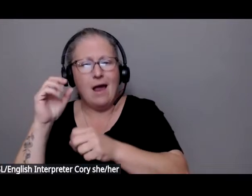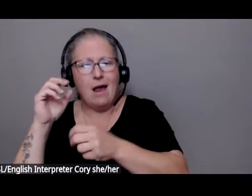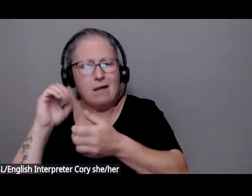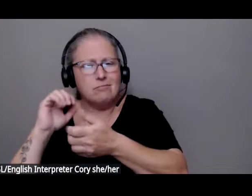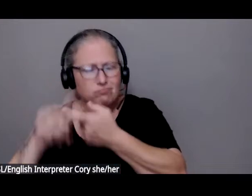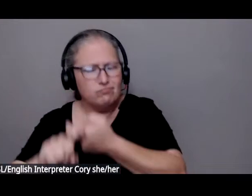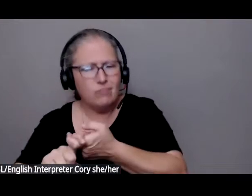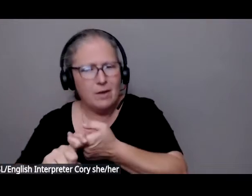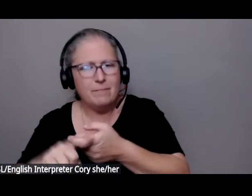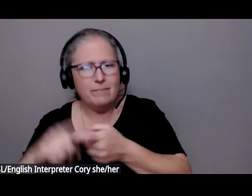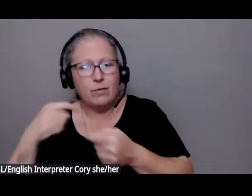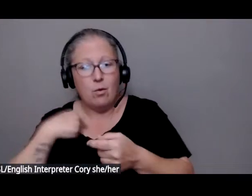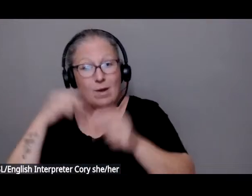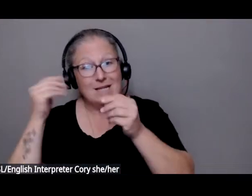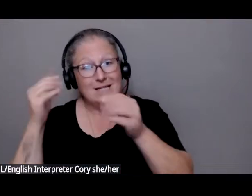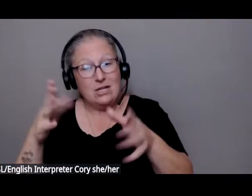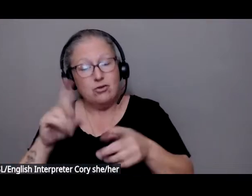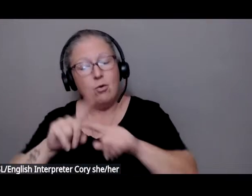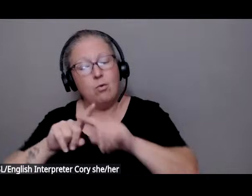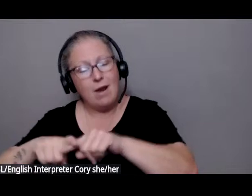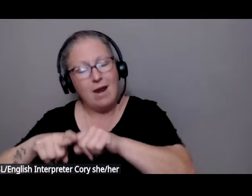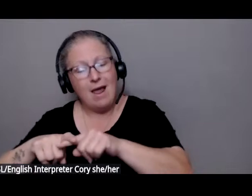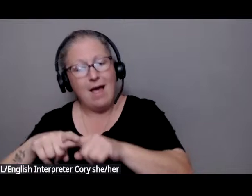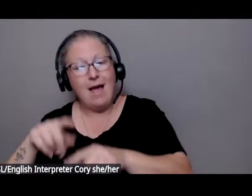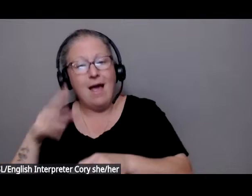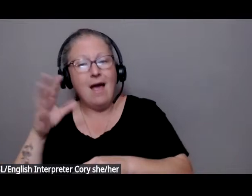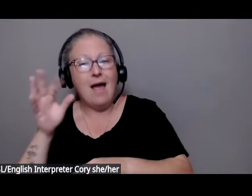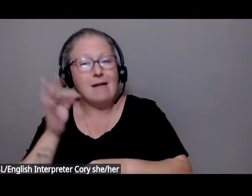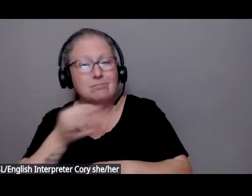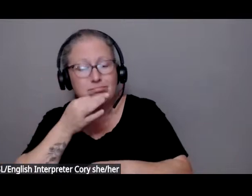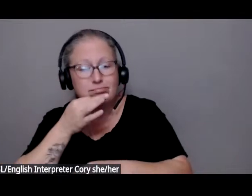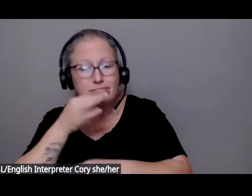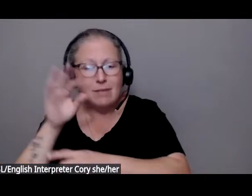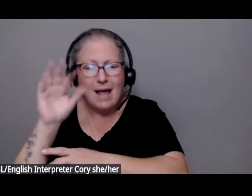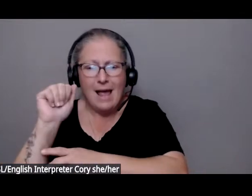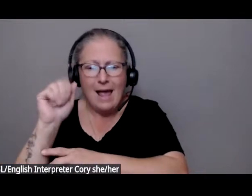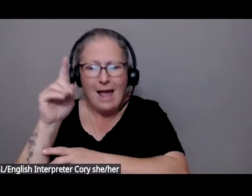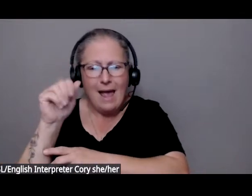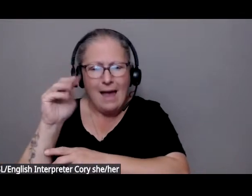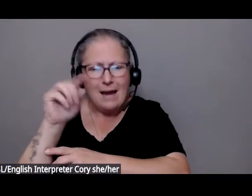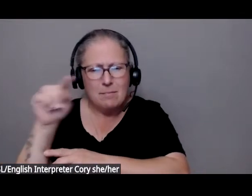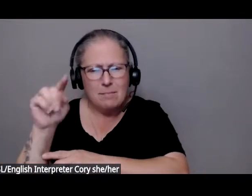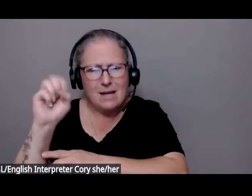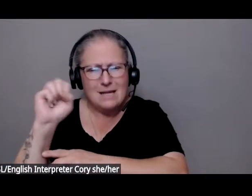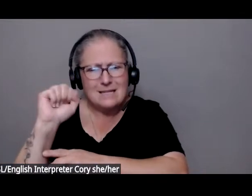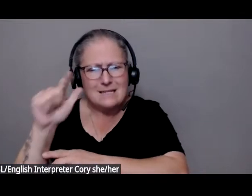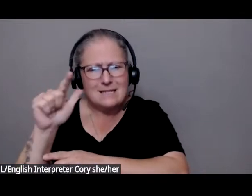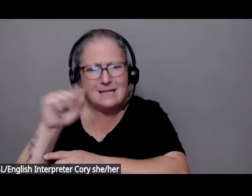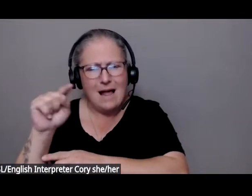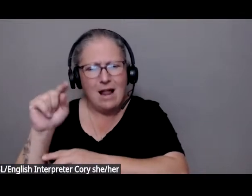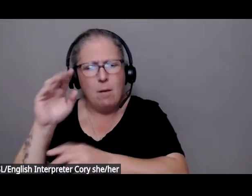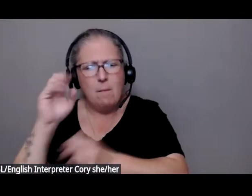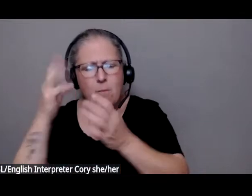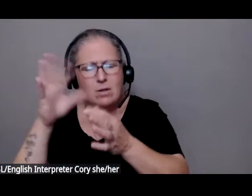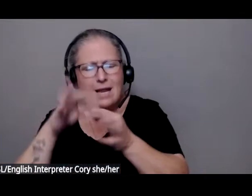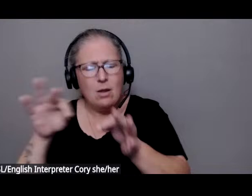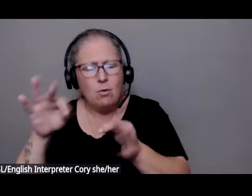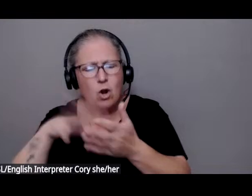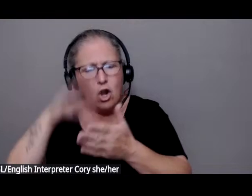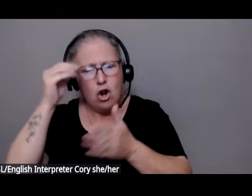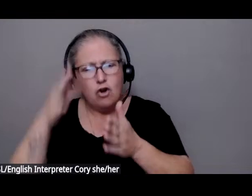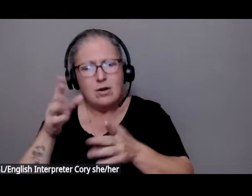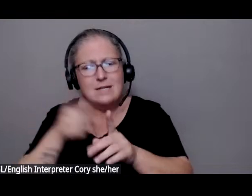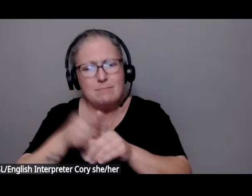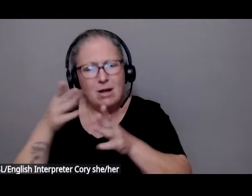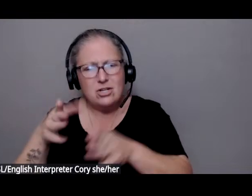the expertise of Adam Faber, our ML department chair, Sal Castillo, our multilingual learner specialist,